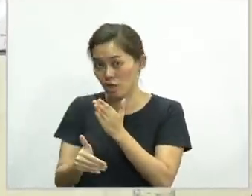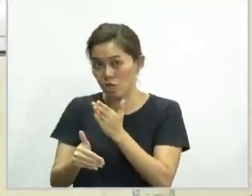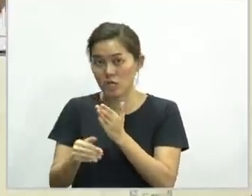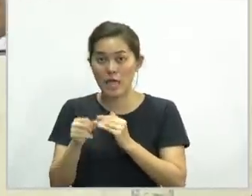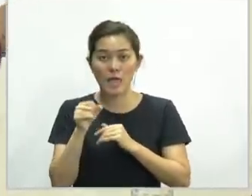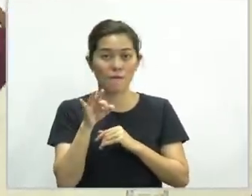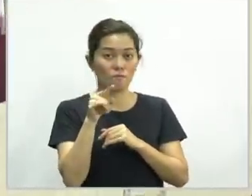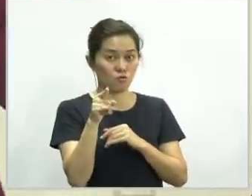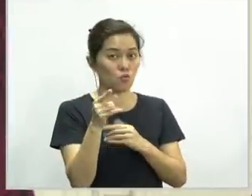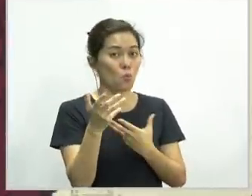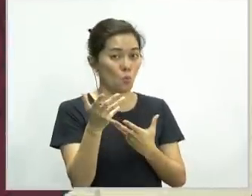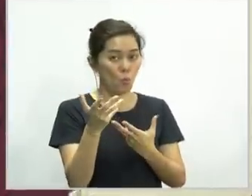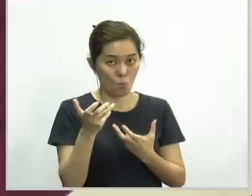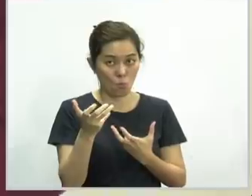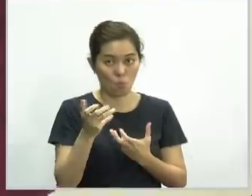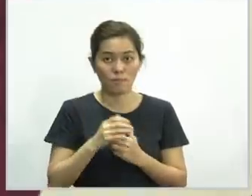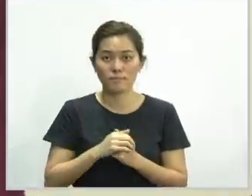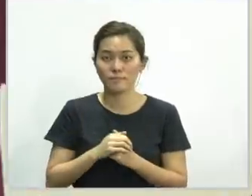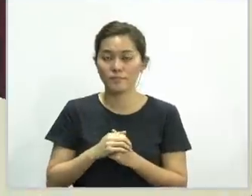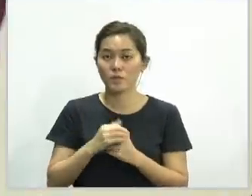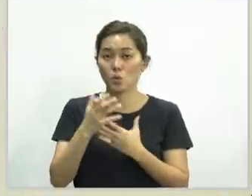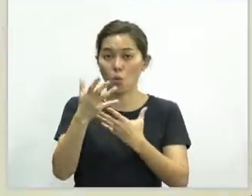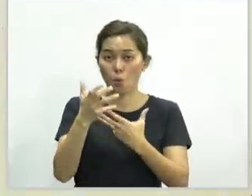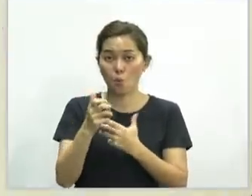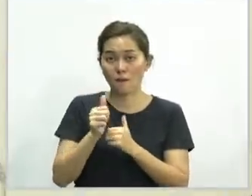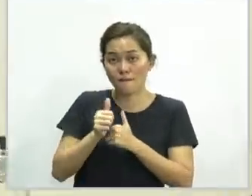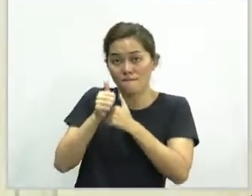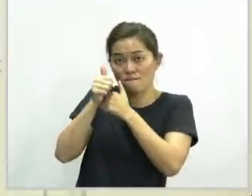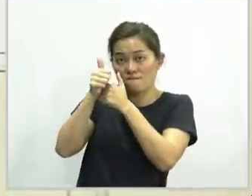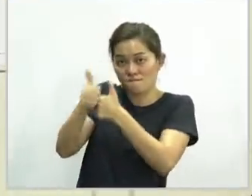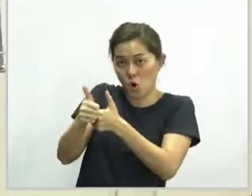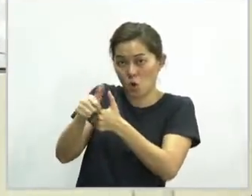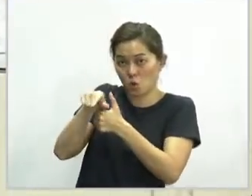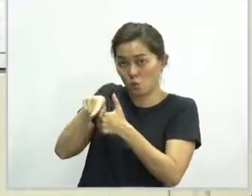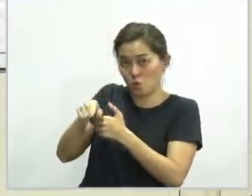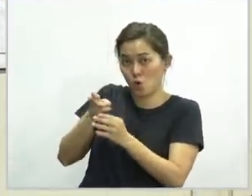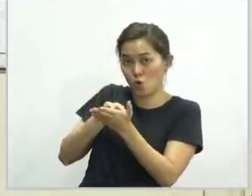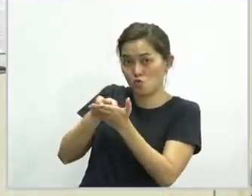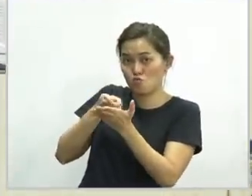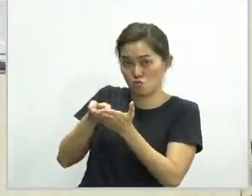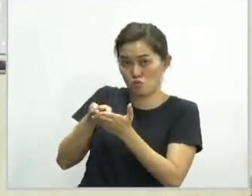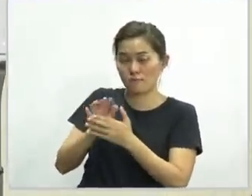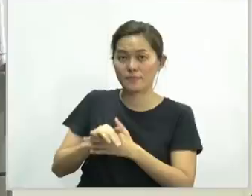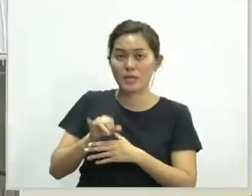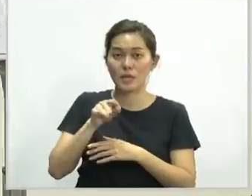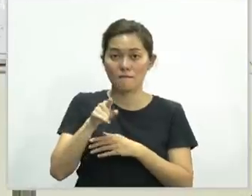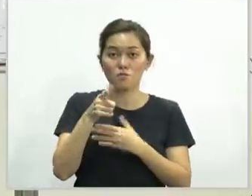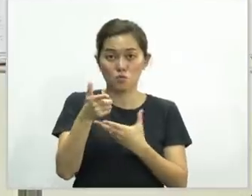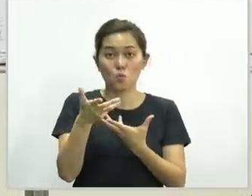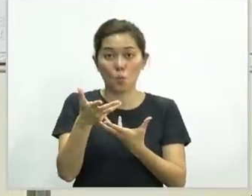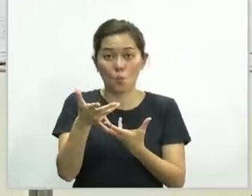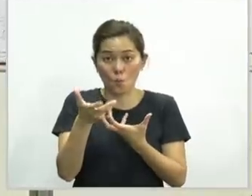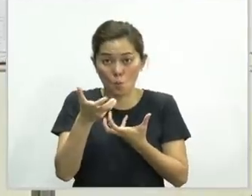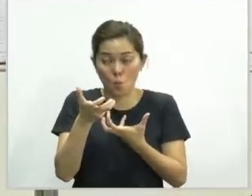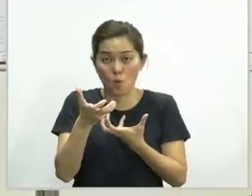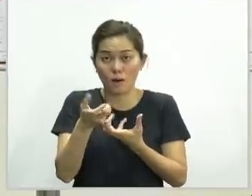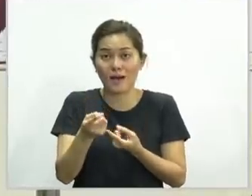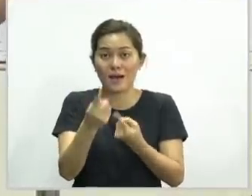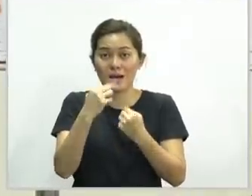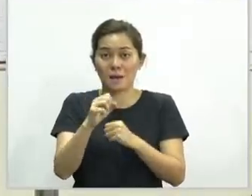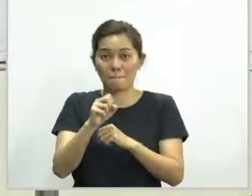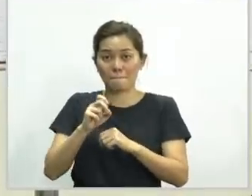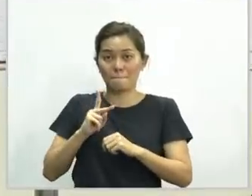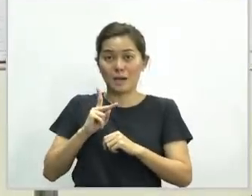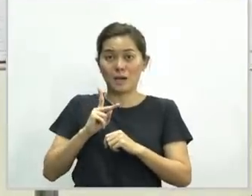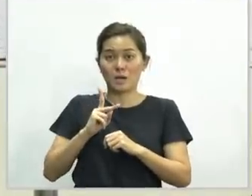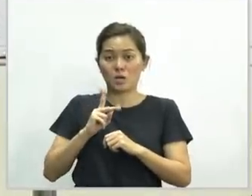you would like to follow this truth, if you would like to come back to